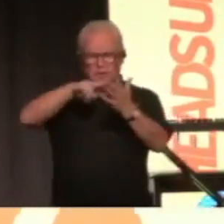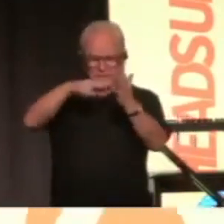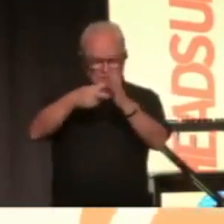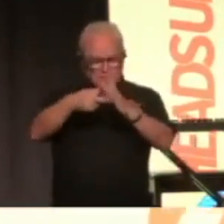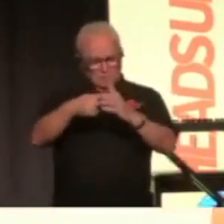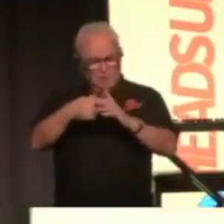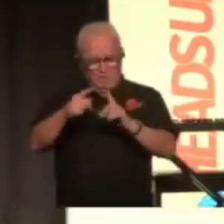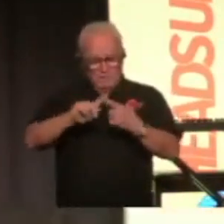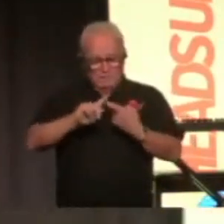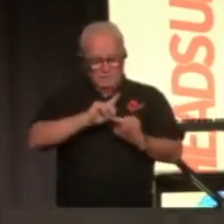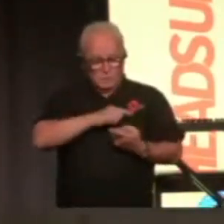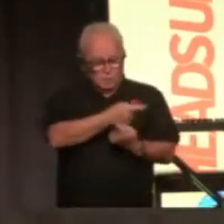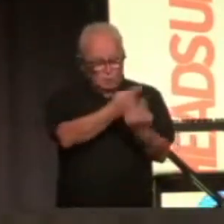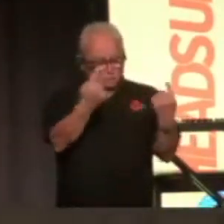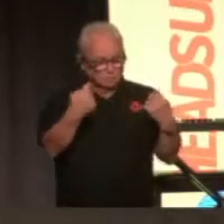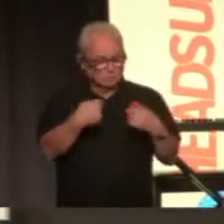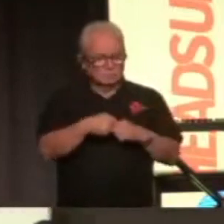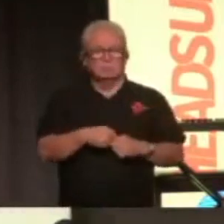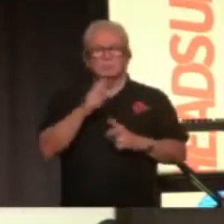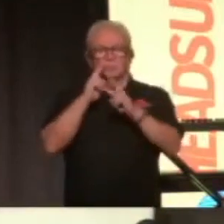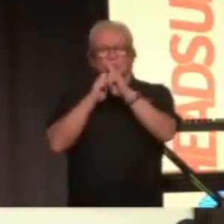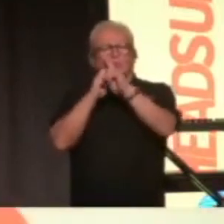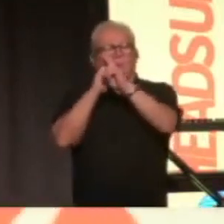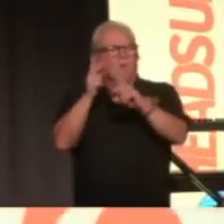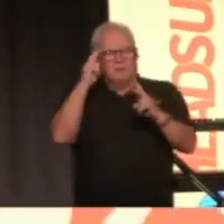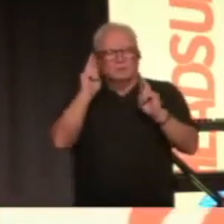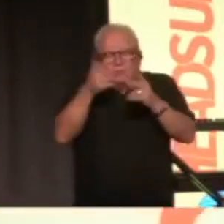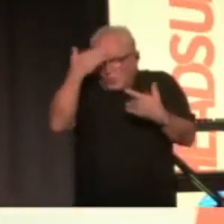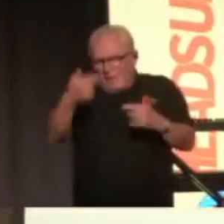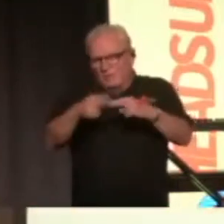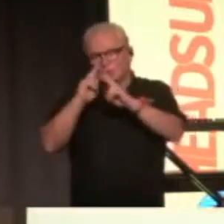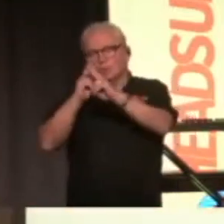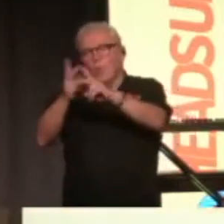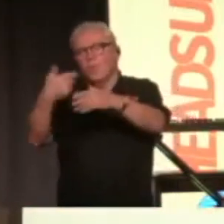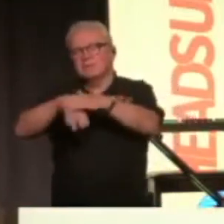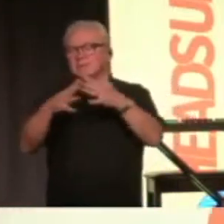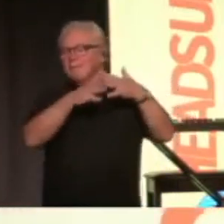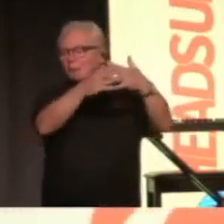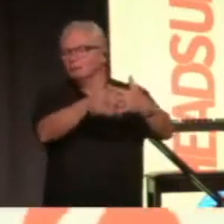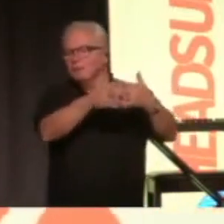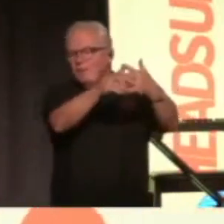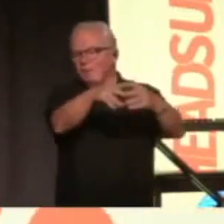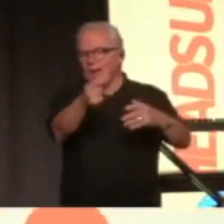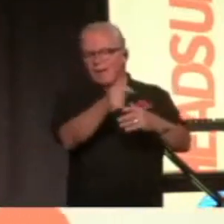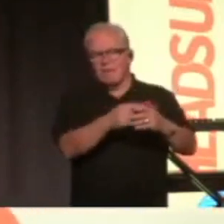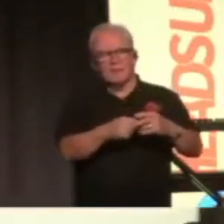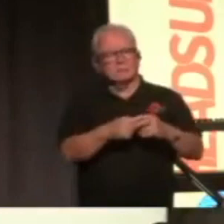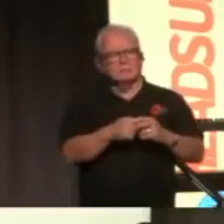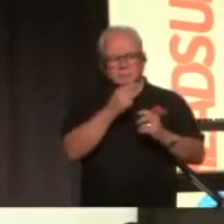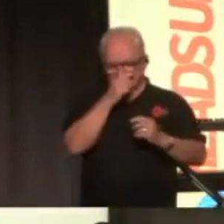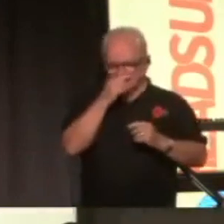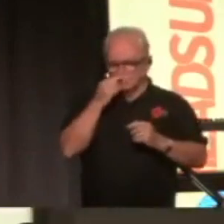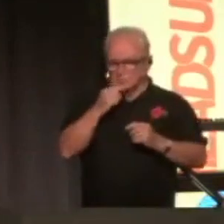towards you. We saw on, I don't know where you saw or not, about in America there where they had that concert and you had that